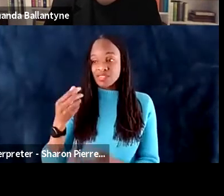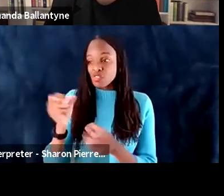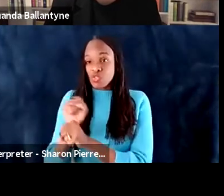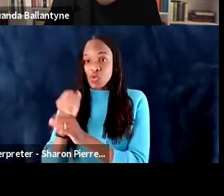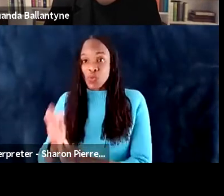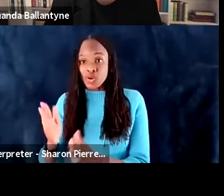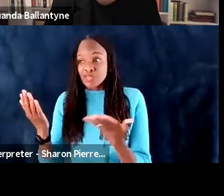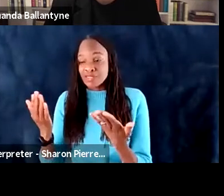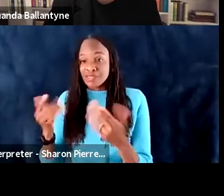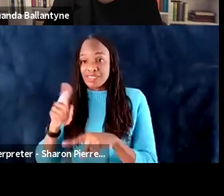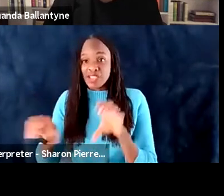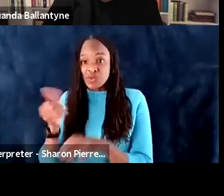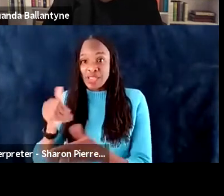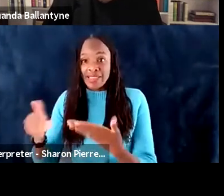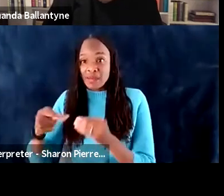of exploitation.